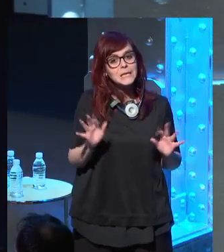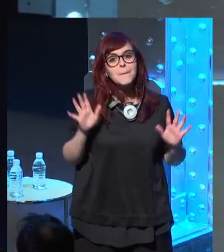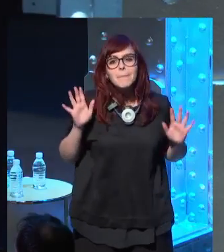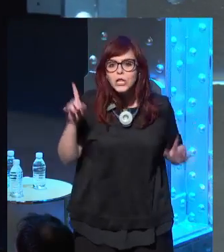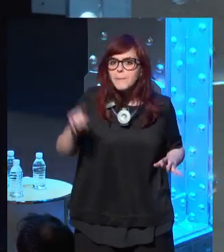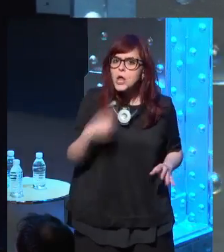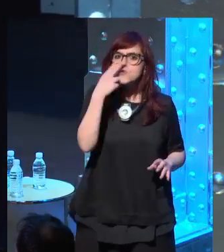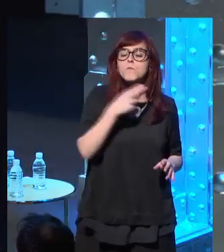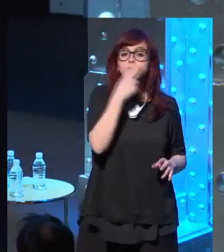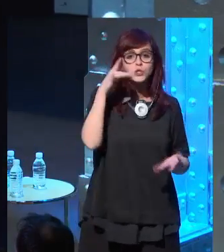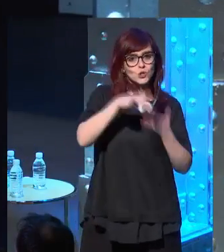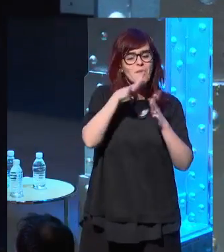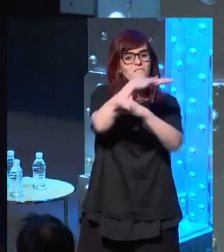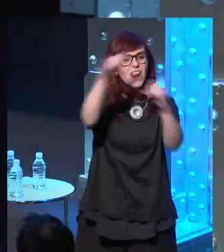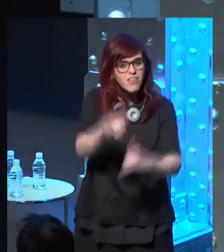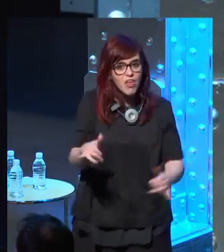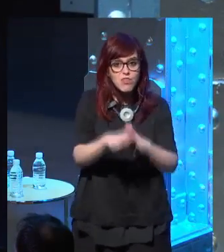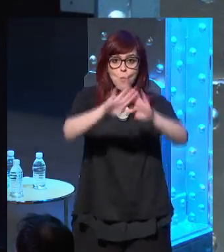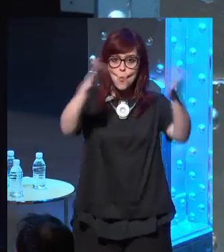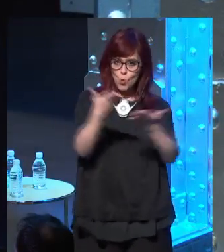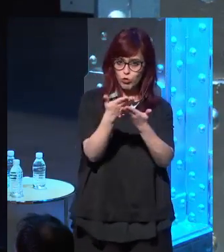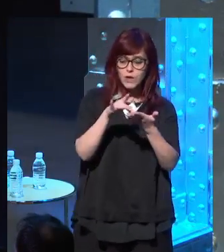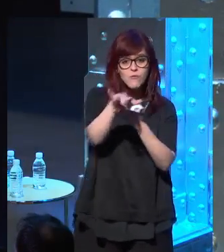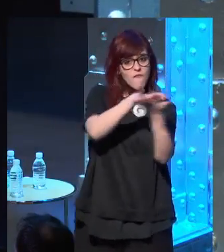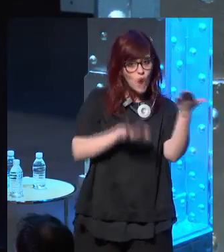which have now been published 6 times, as